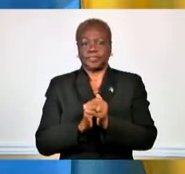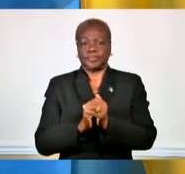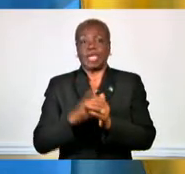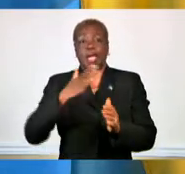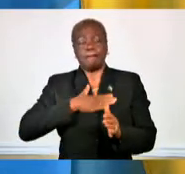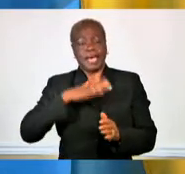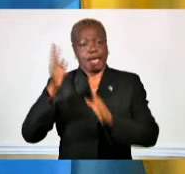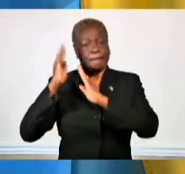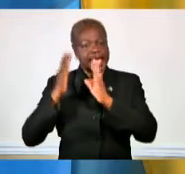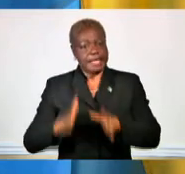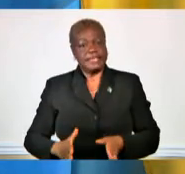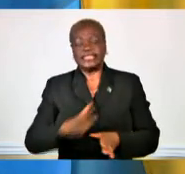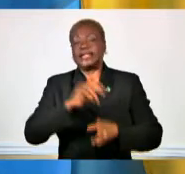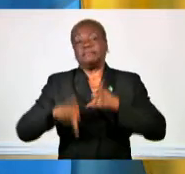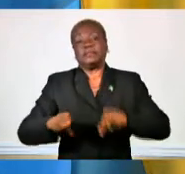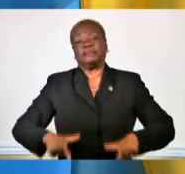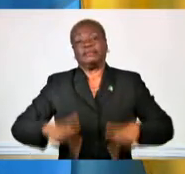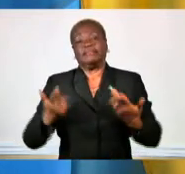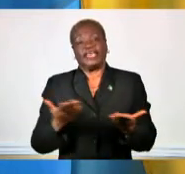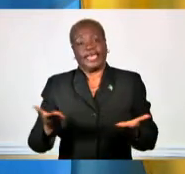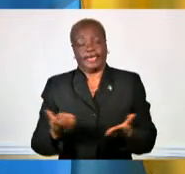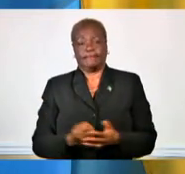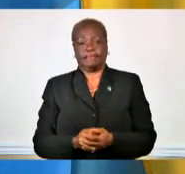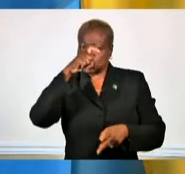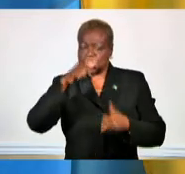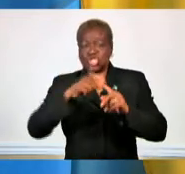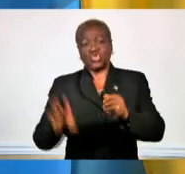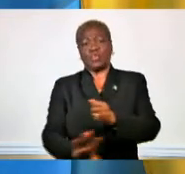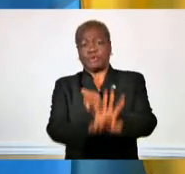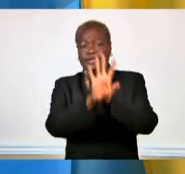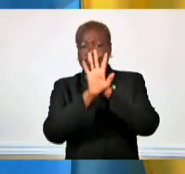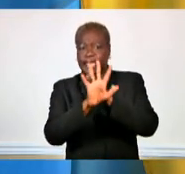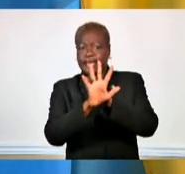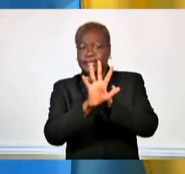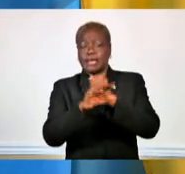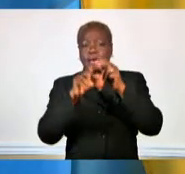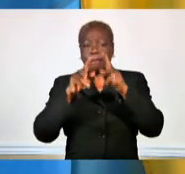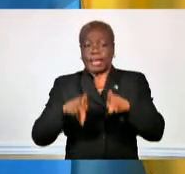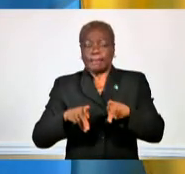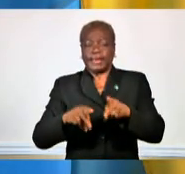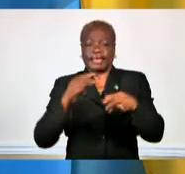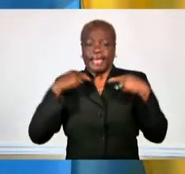My fellow Bahamians and residents, the pandemic, public health,